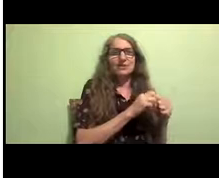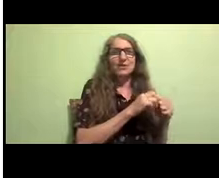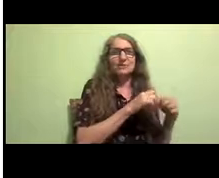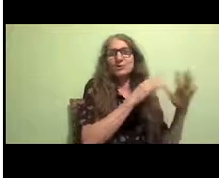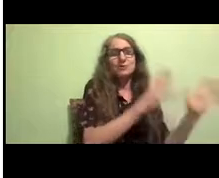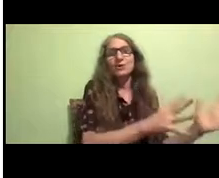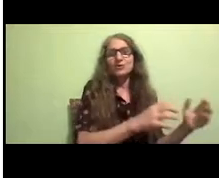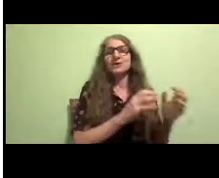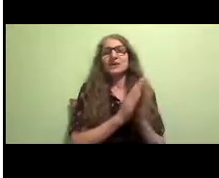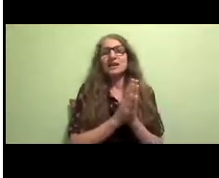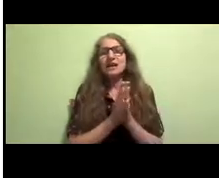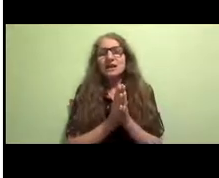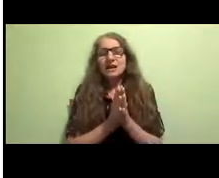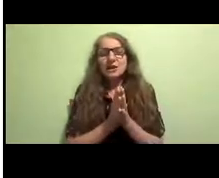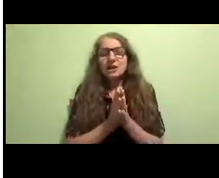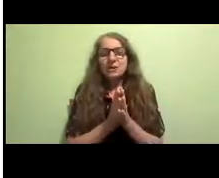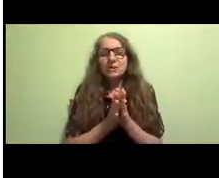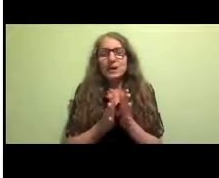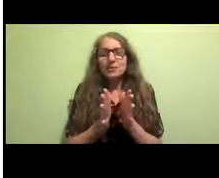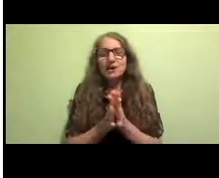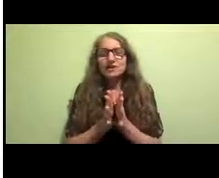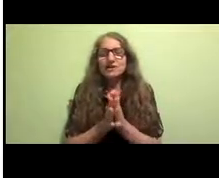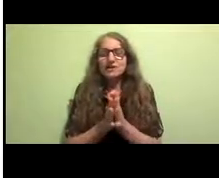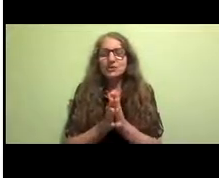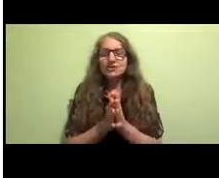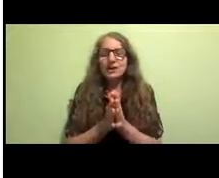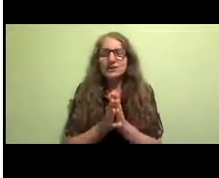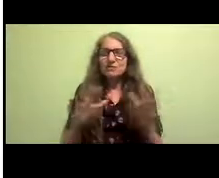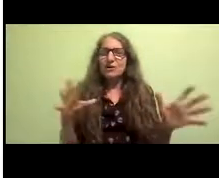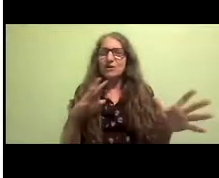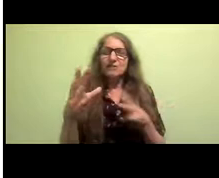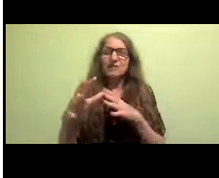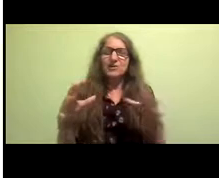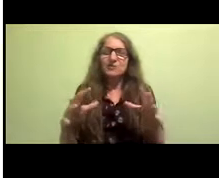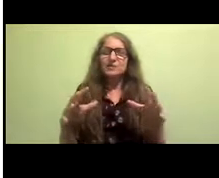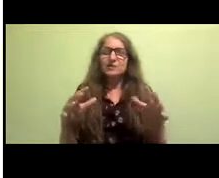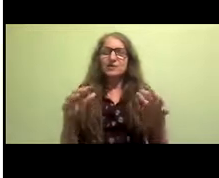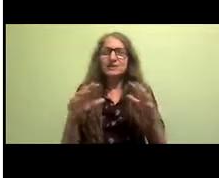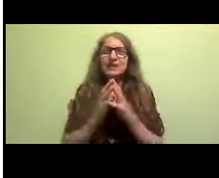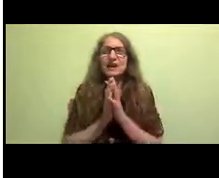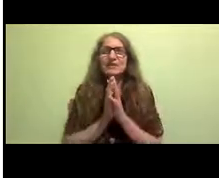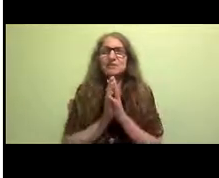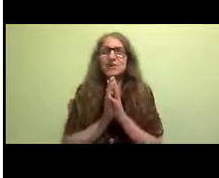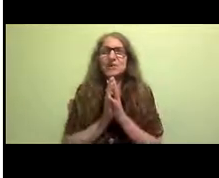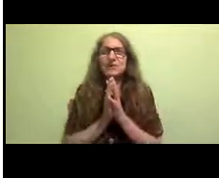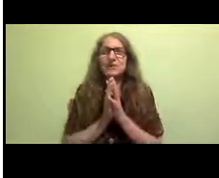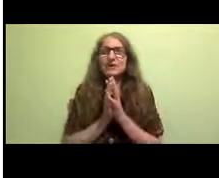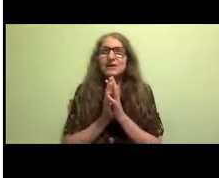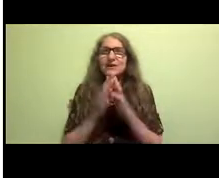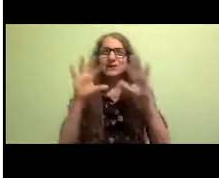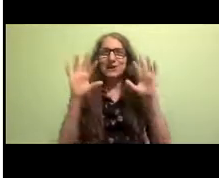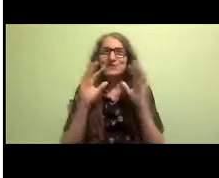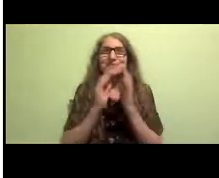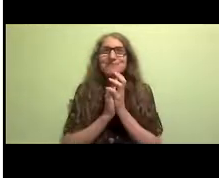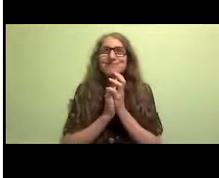know, or doing a poetry reading. But what I wanted to do was try to involve other people and to think kind of more